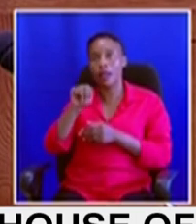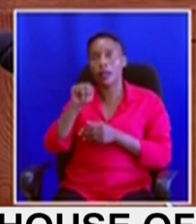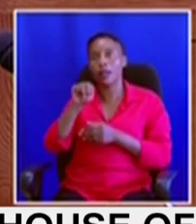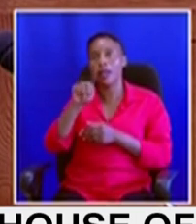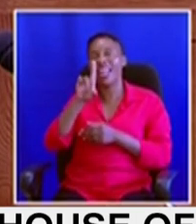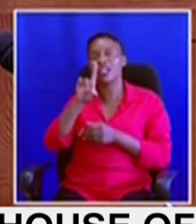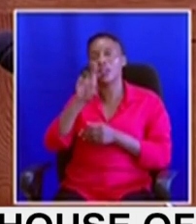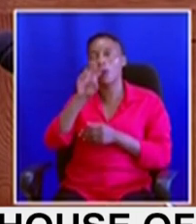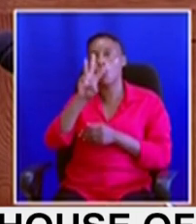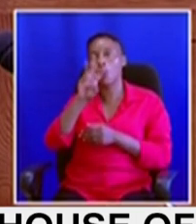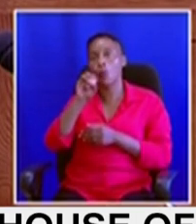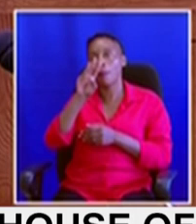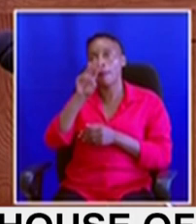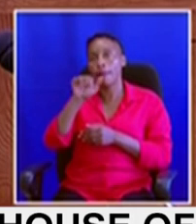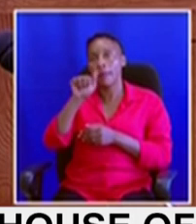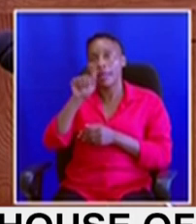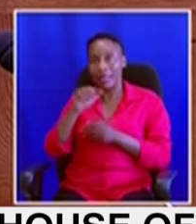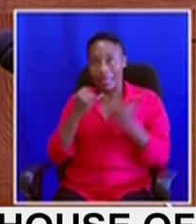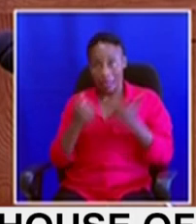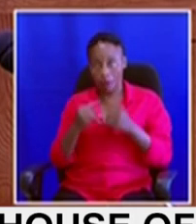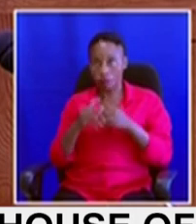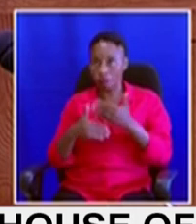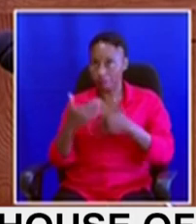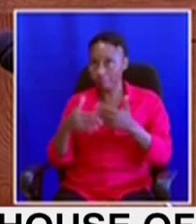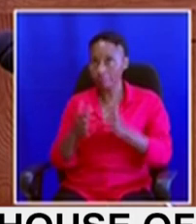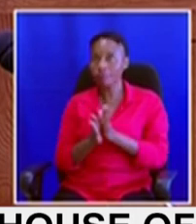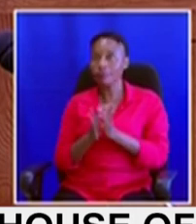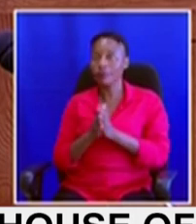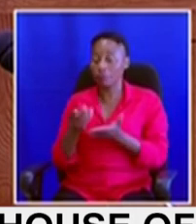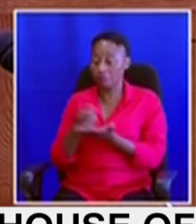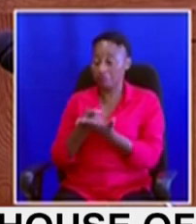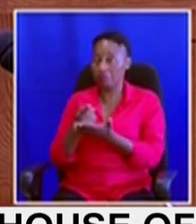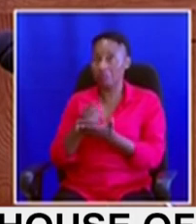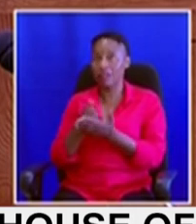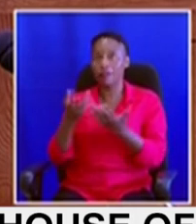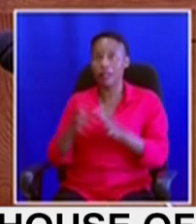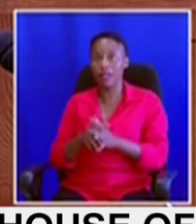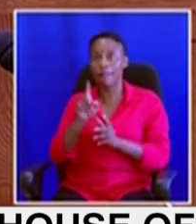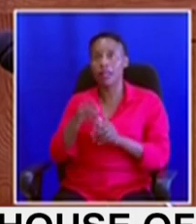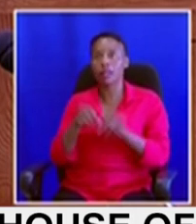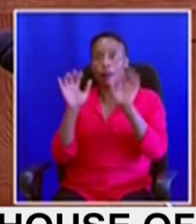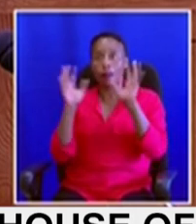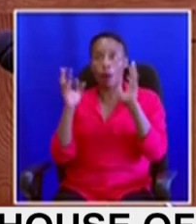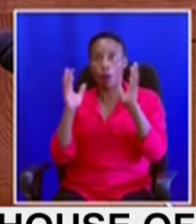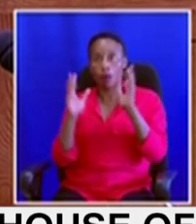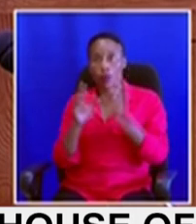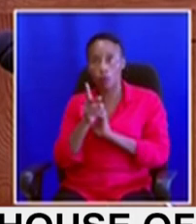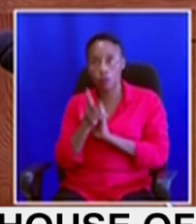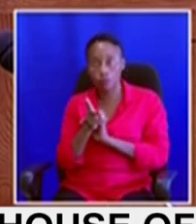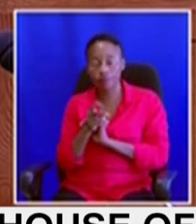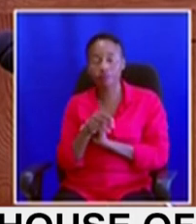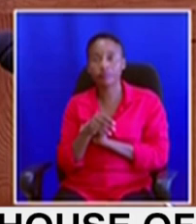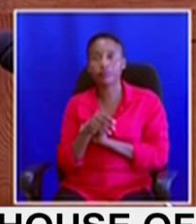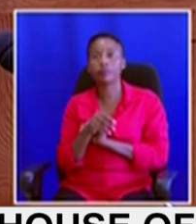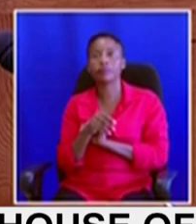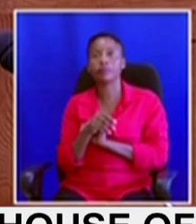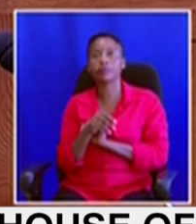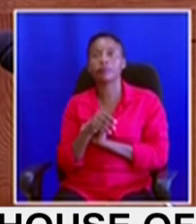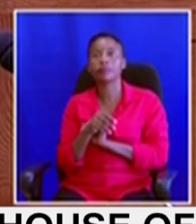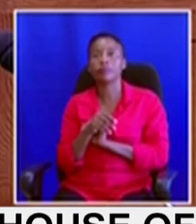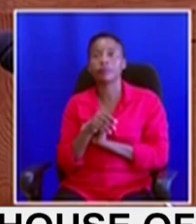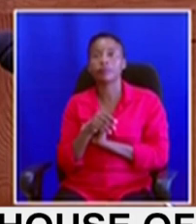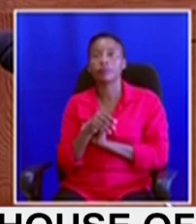currently underway. I must applaud Khoshi Mukwena for having taken up